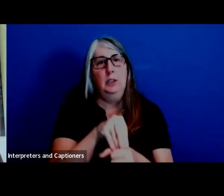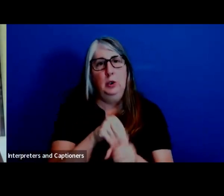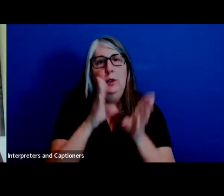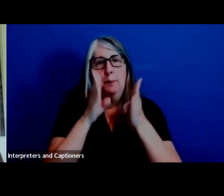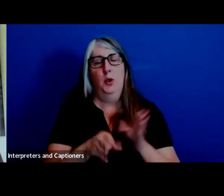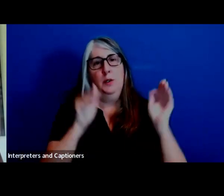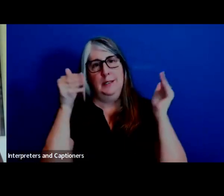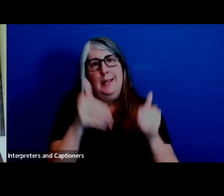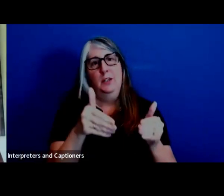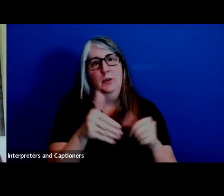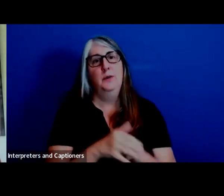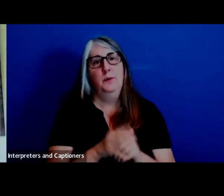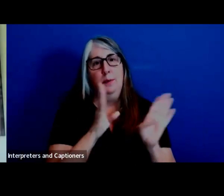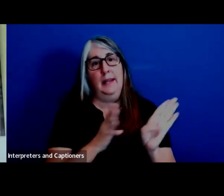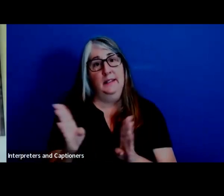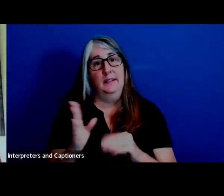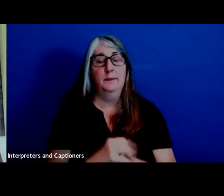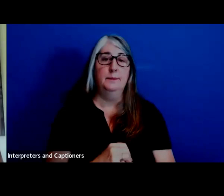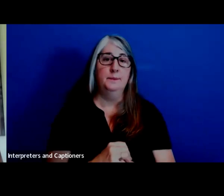person-centered planning.